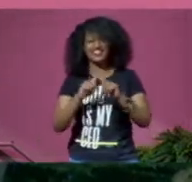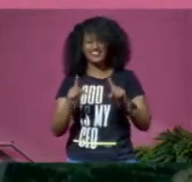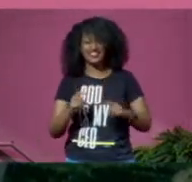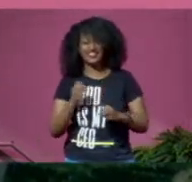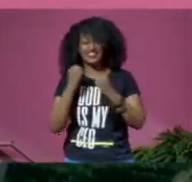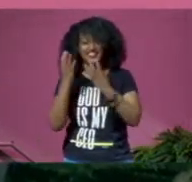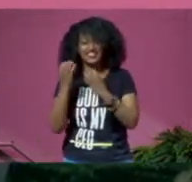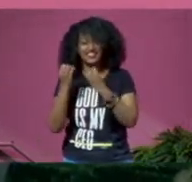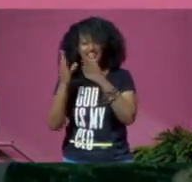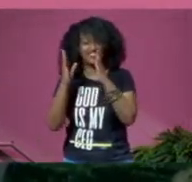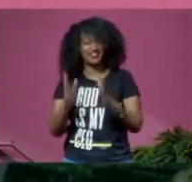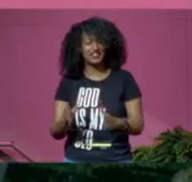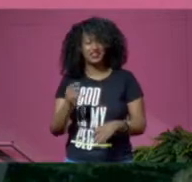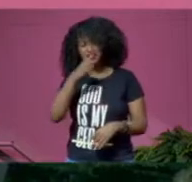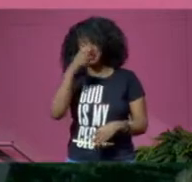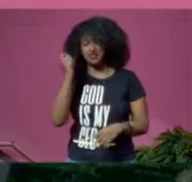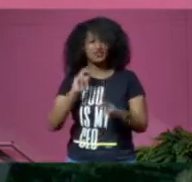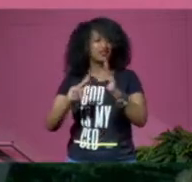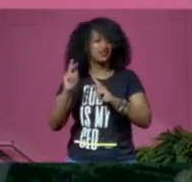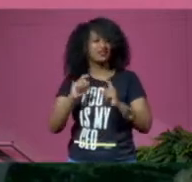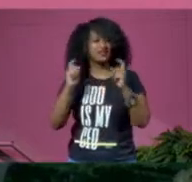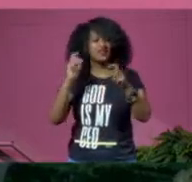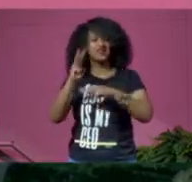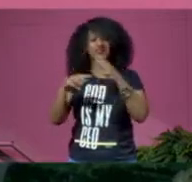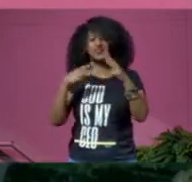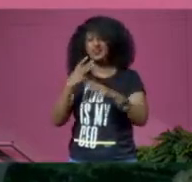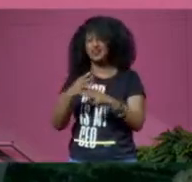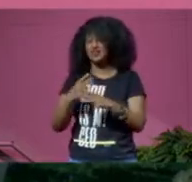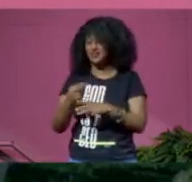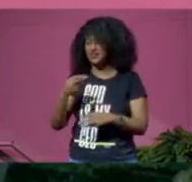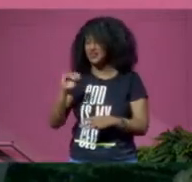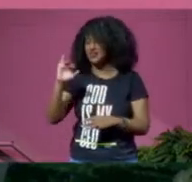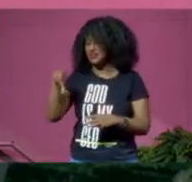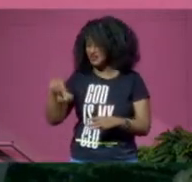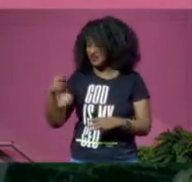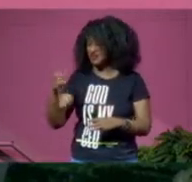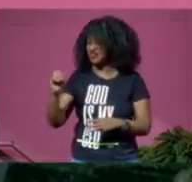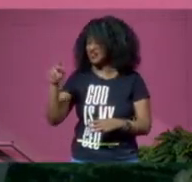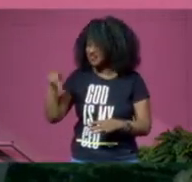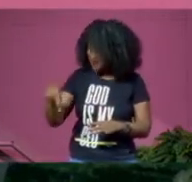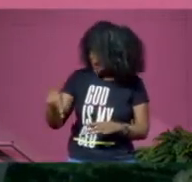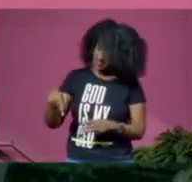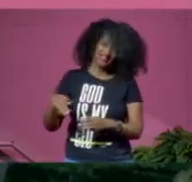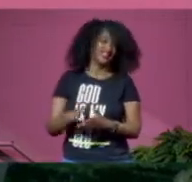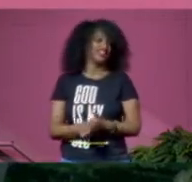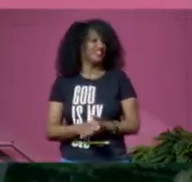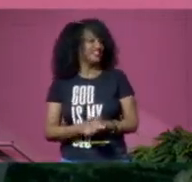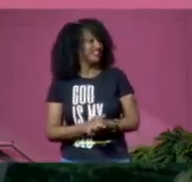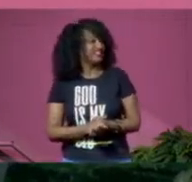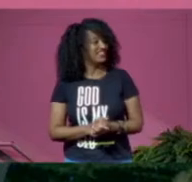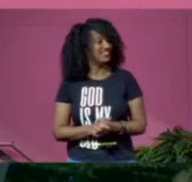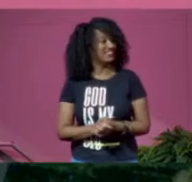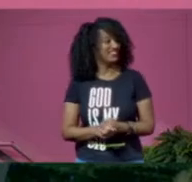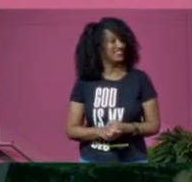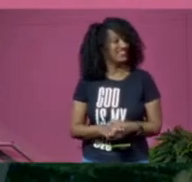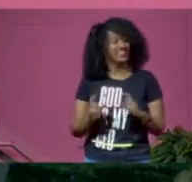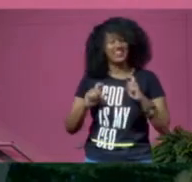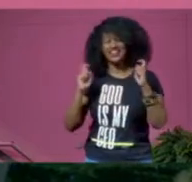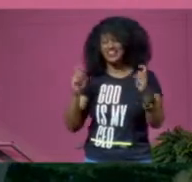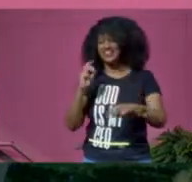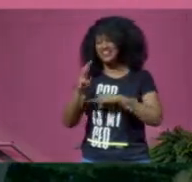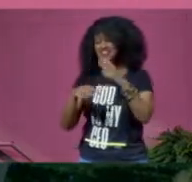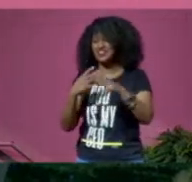it was black folk, y'all, who gave the world hip-hop, who gave the world the nonviolent philosophy of Martin Luther King, the